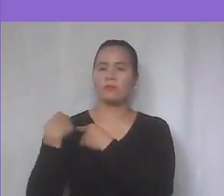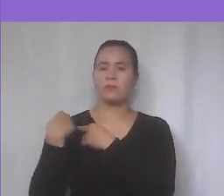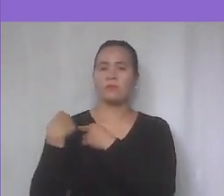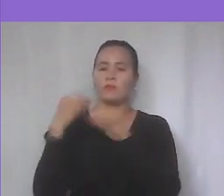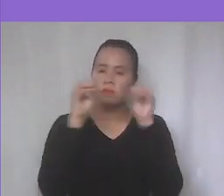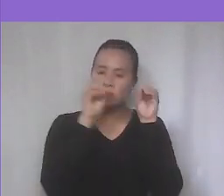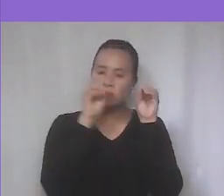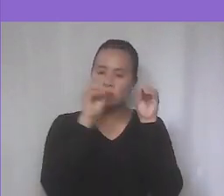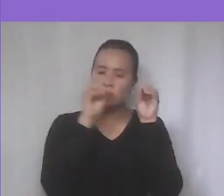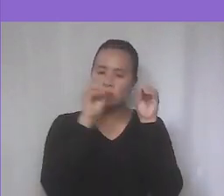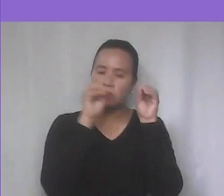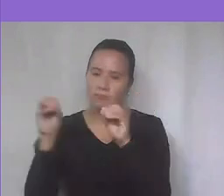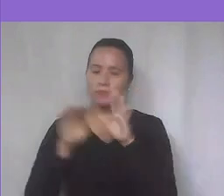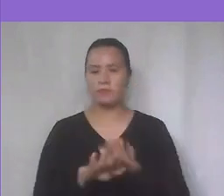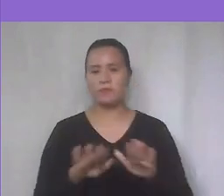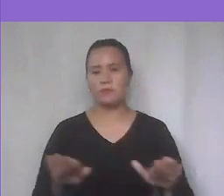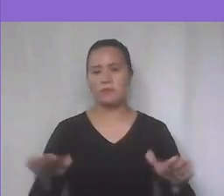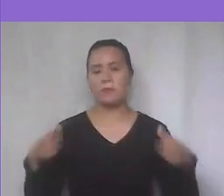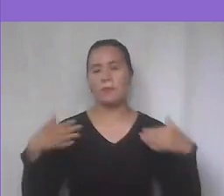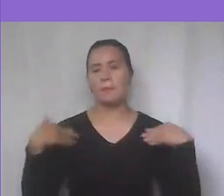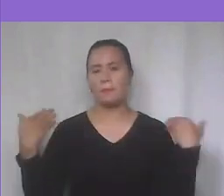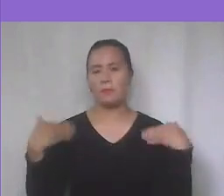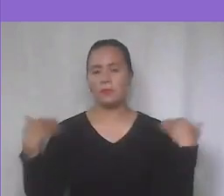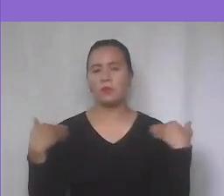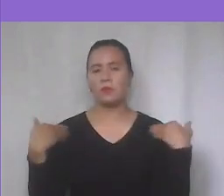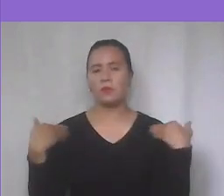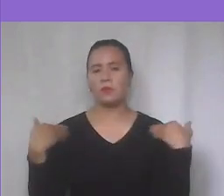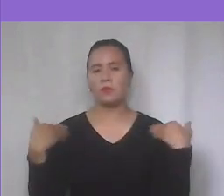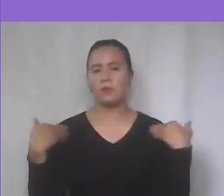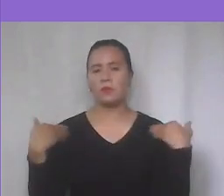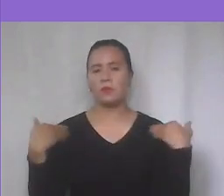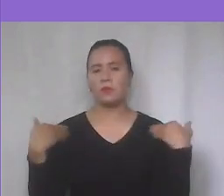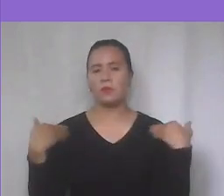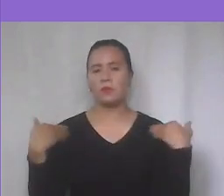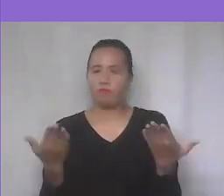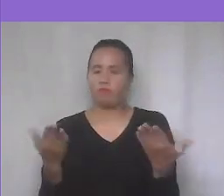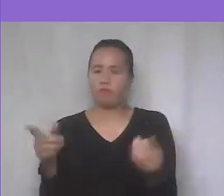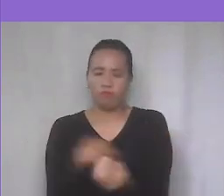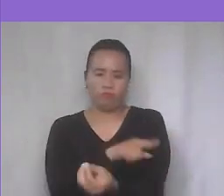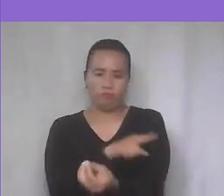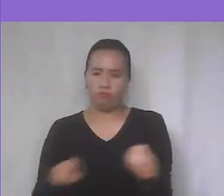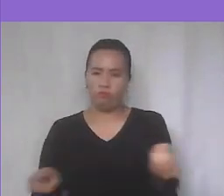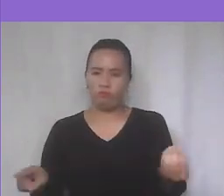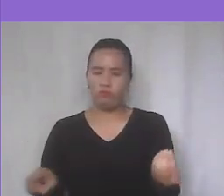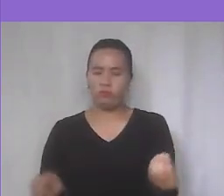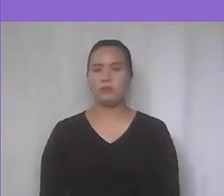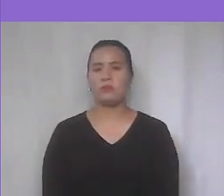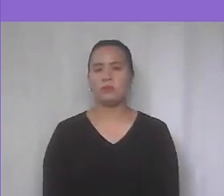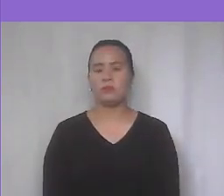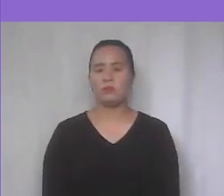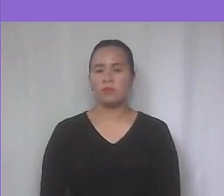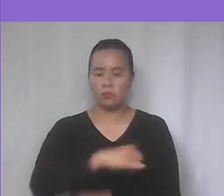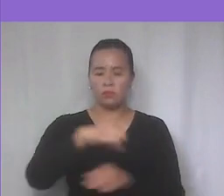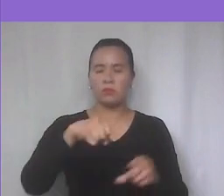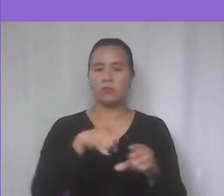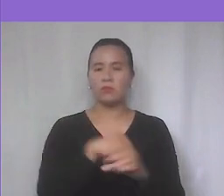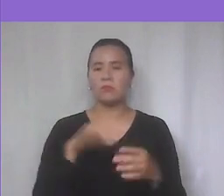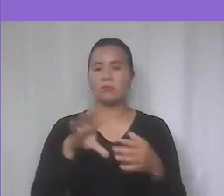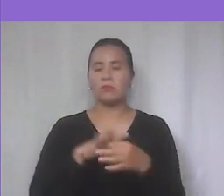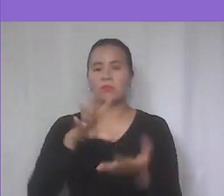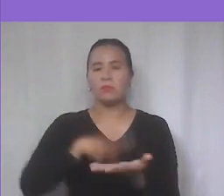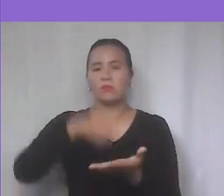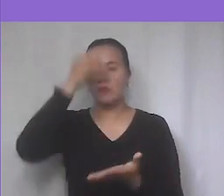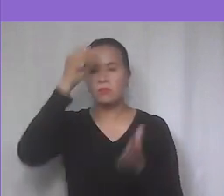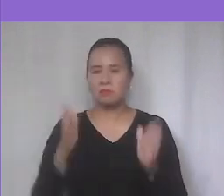and youth without discrimination or favor. Inclusion of learners who are marginalized